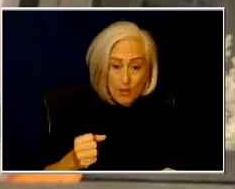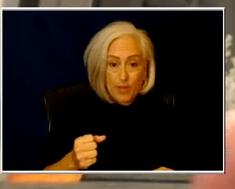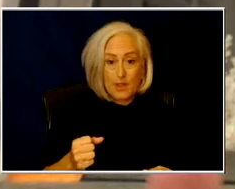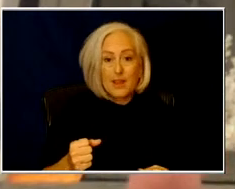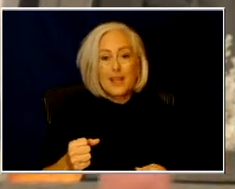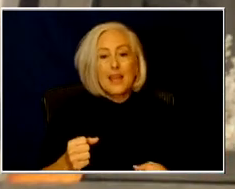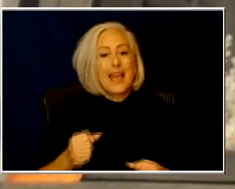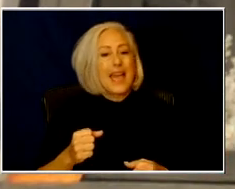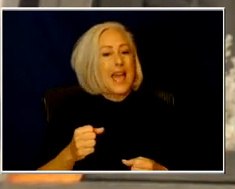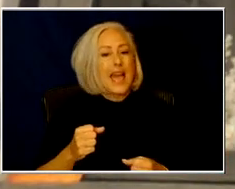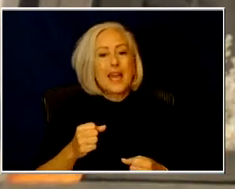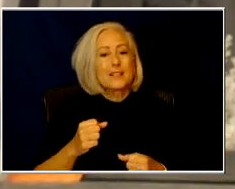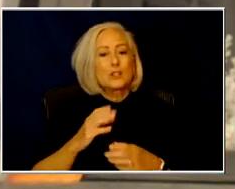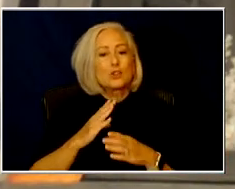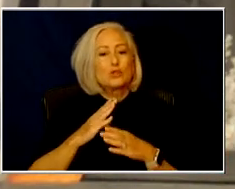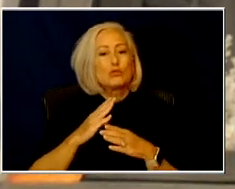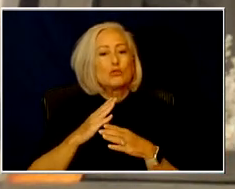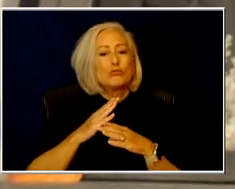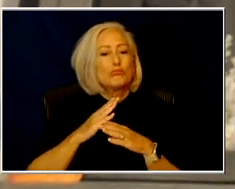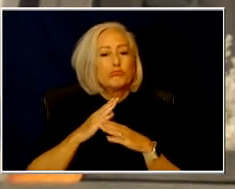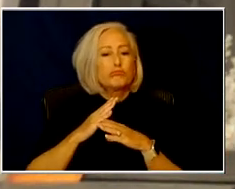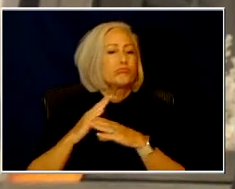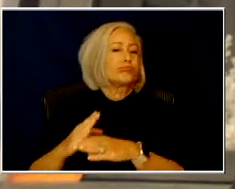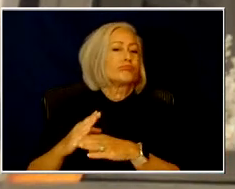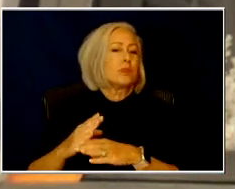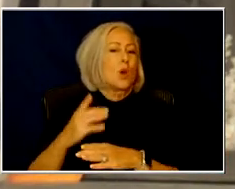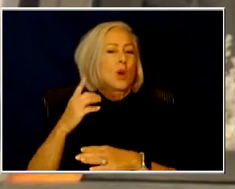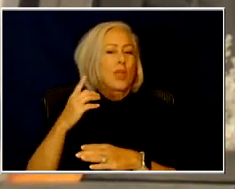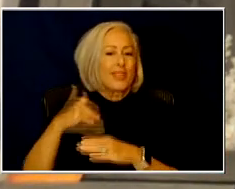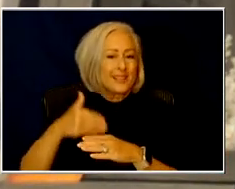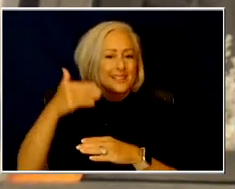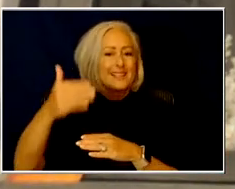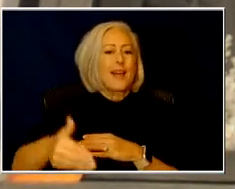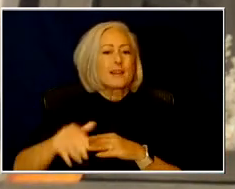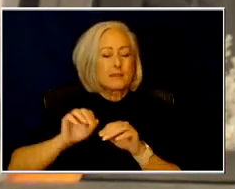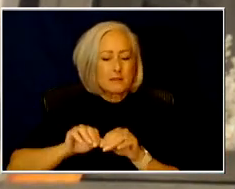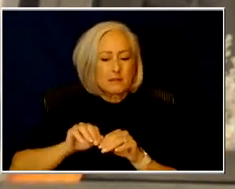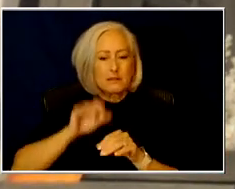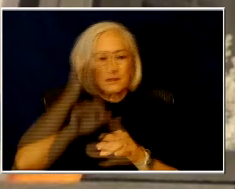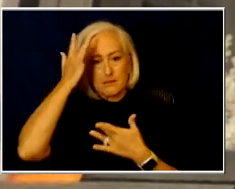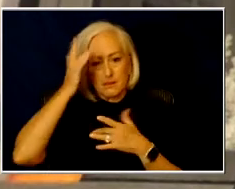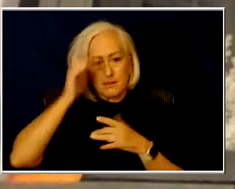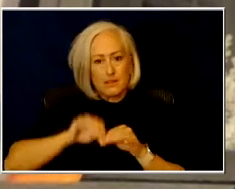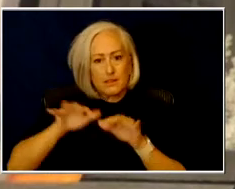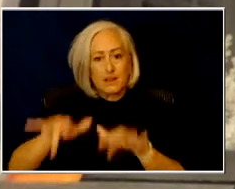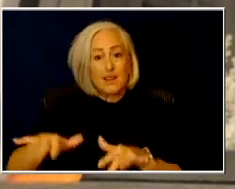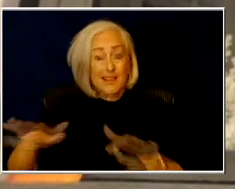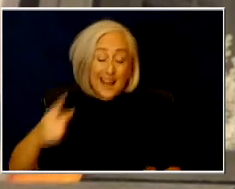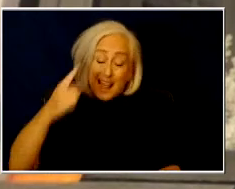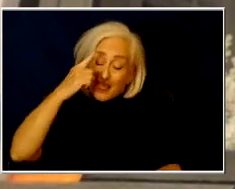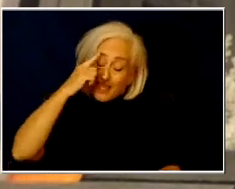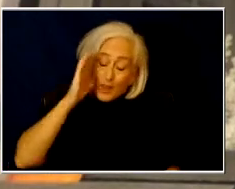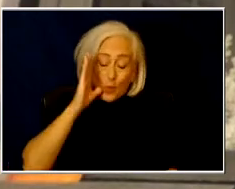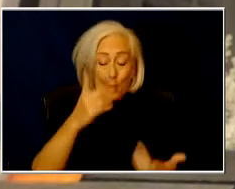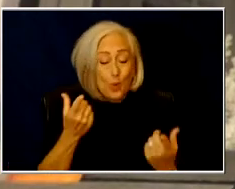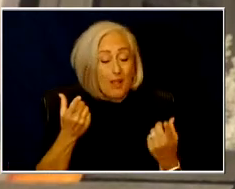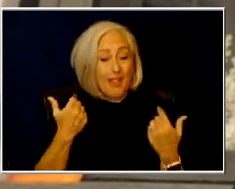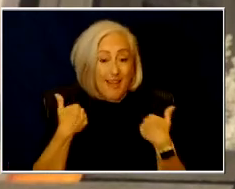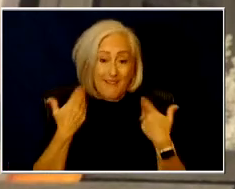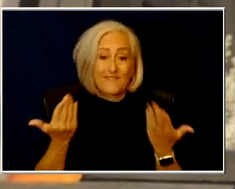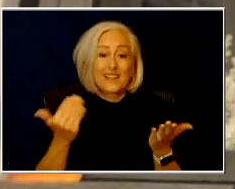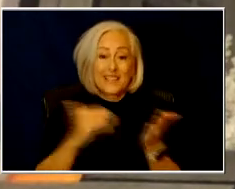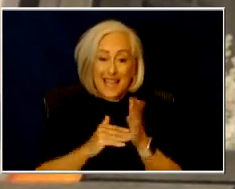surge against one surge after another which I believe we are likely to have yet again this fall